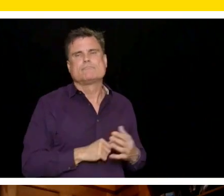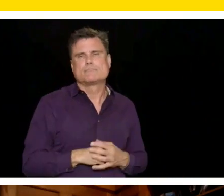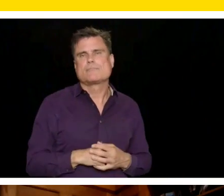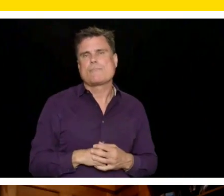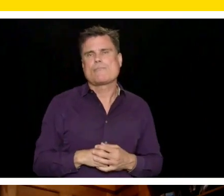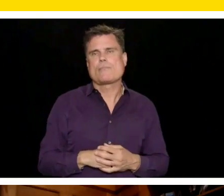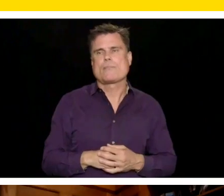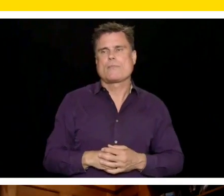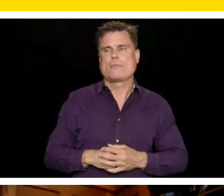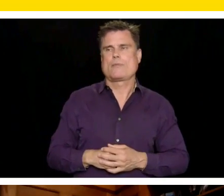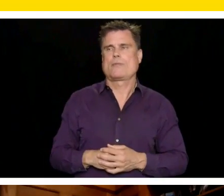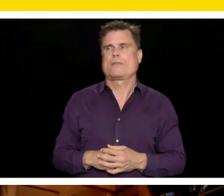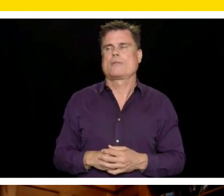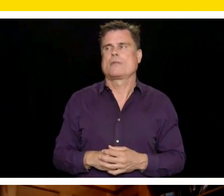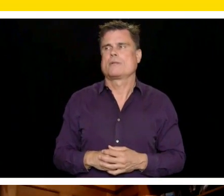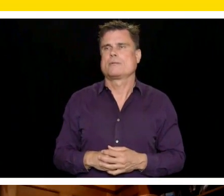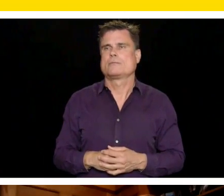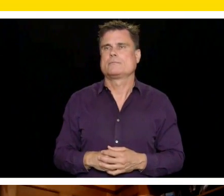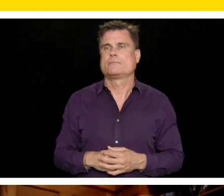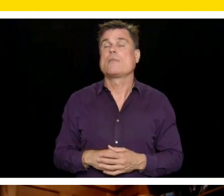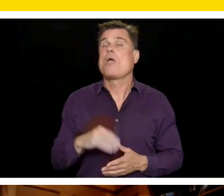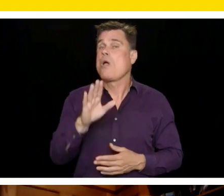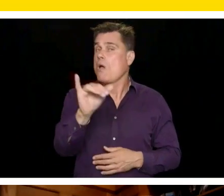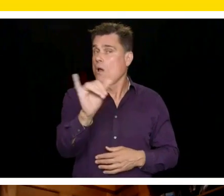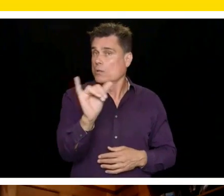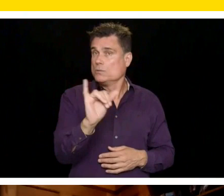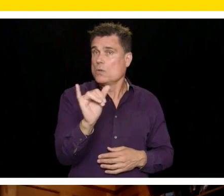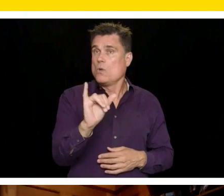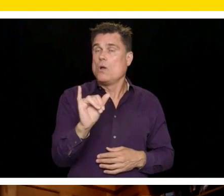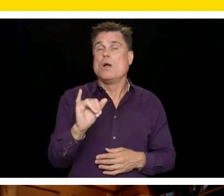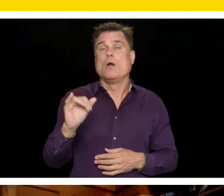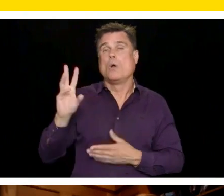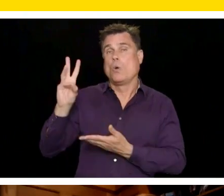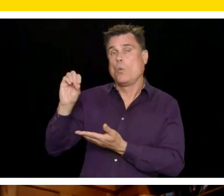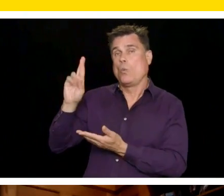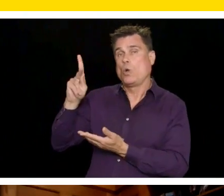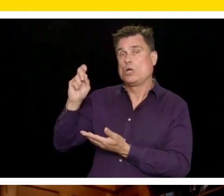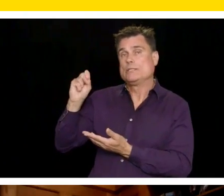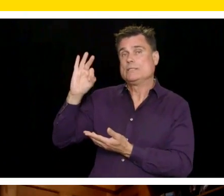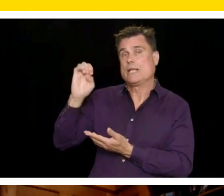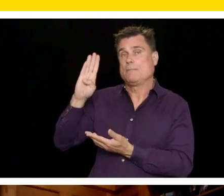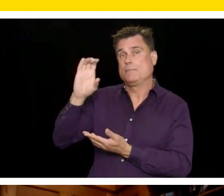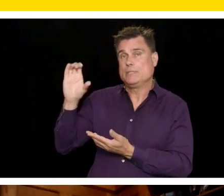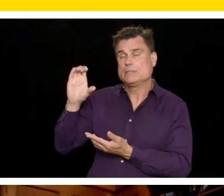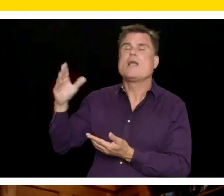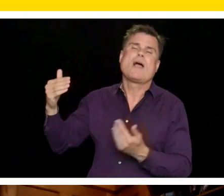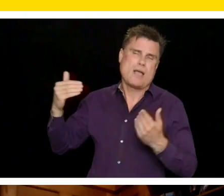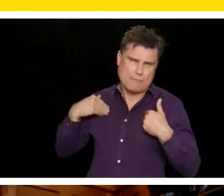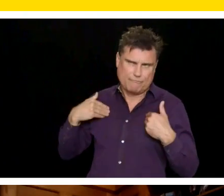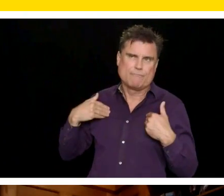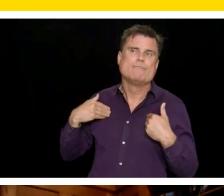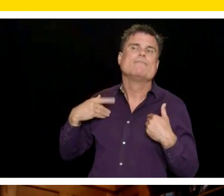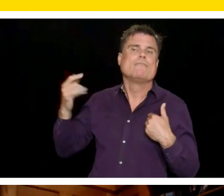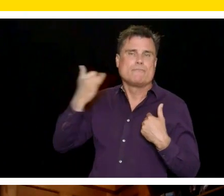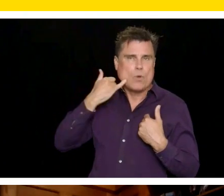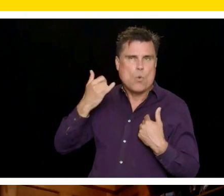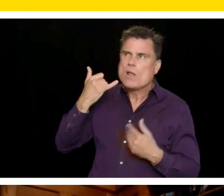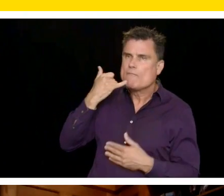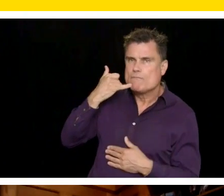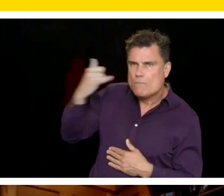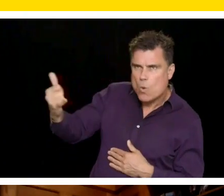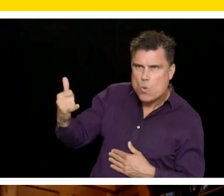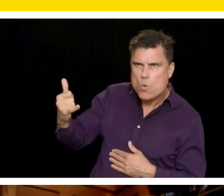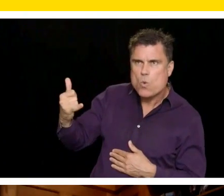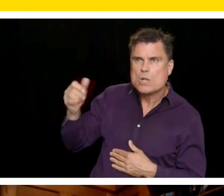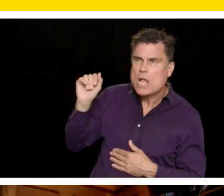BC where you can get the information you need in terms of what you need to do. I know that it's a shifting landscape and it can